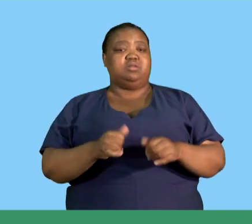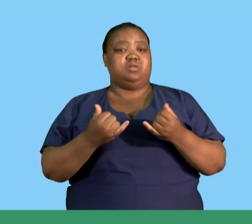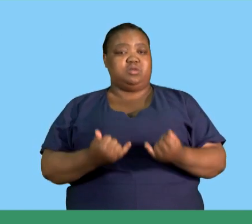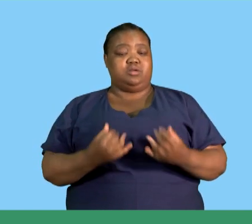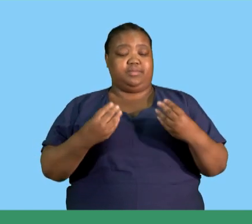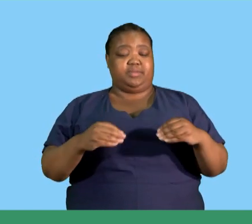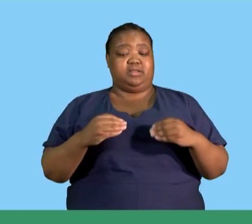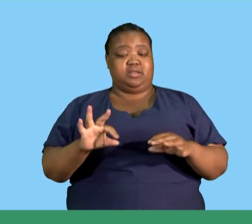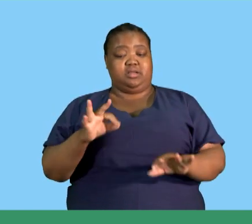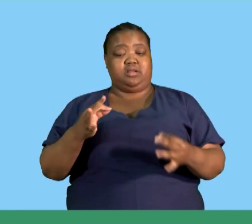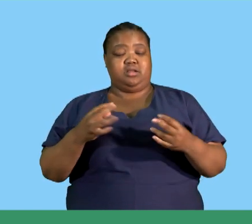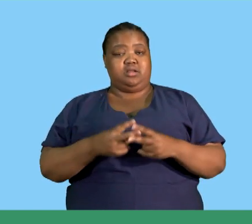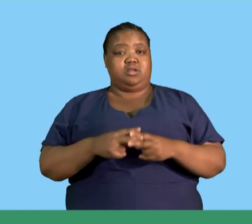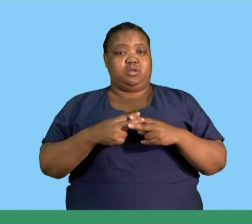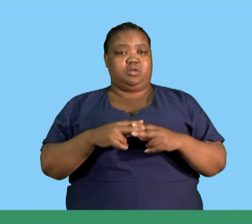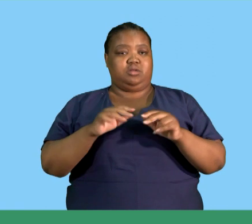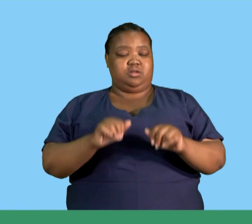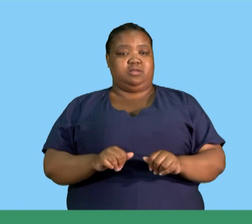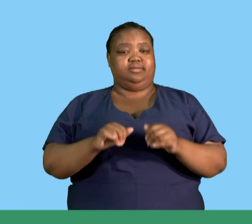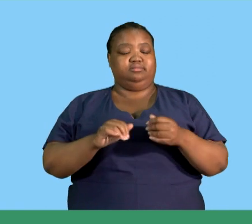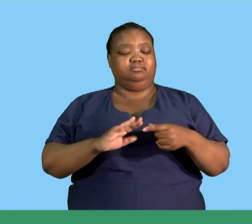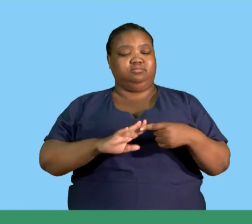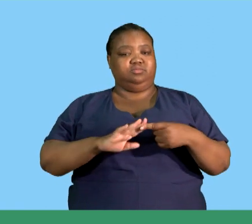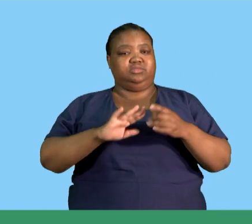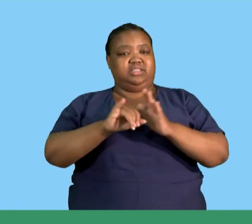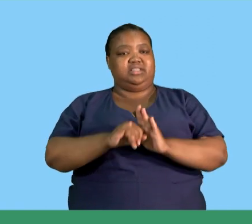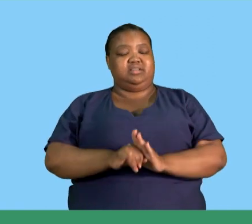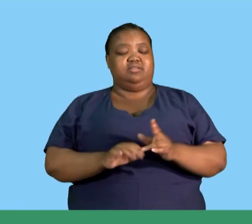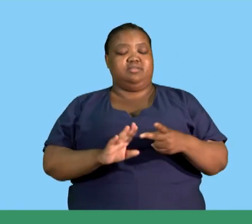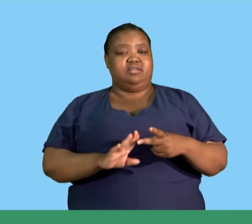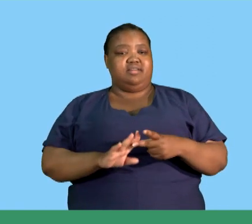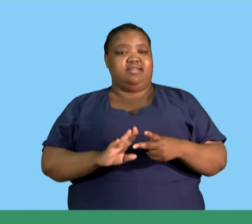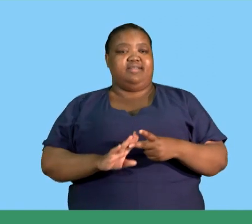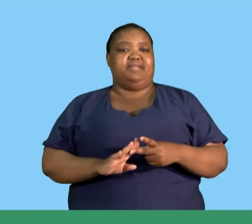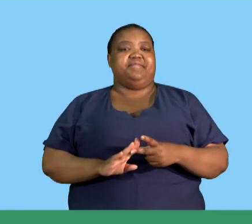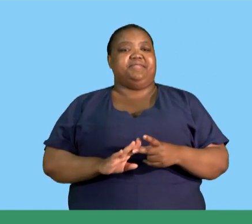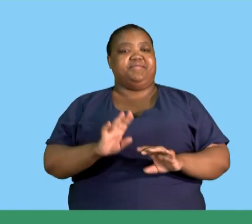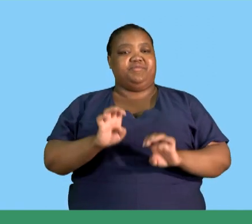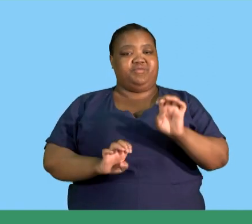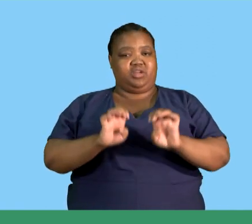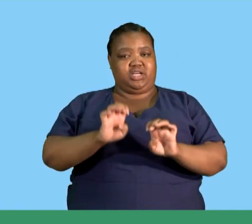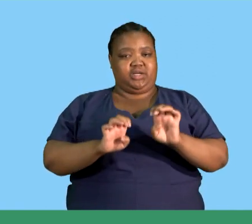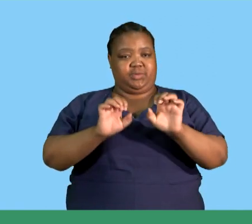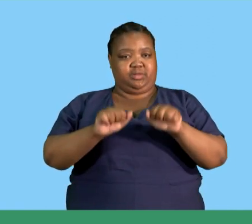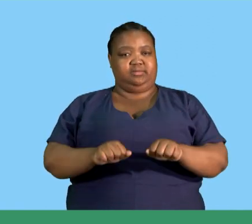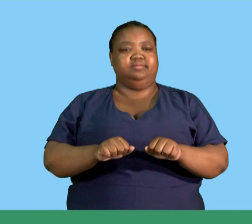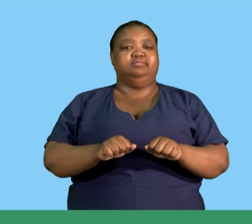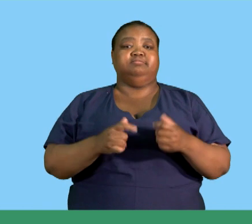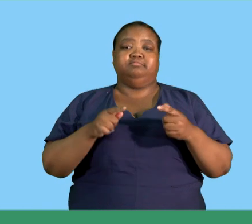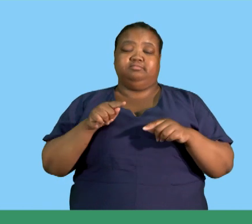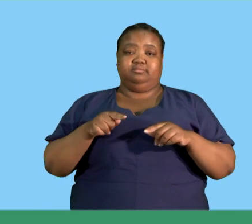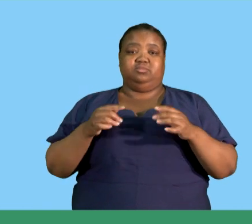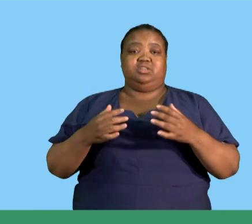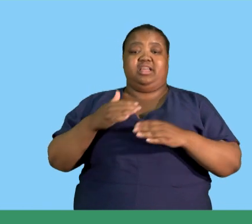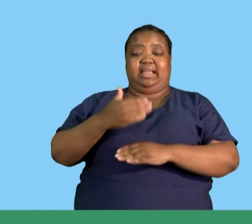it's an industrial analysis tool that is used to identify and evaluate the factors in the external environment.